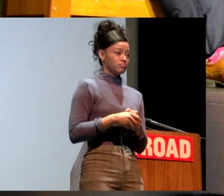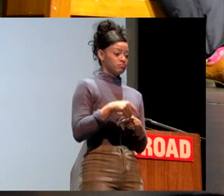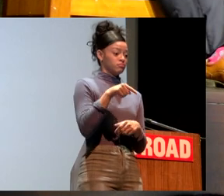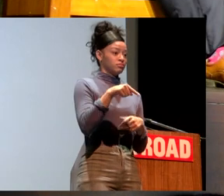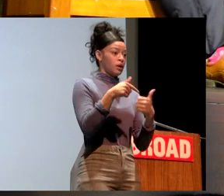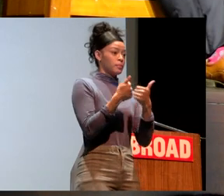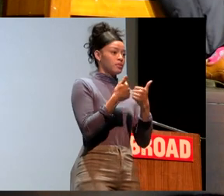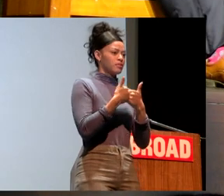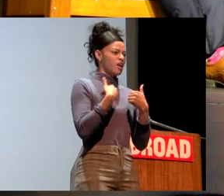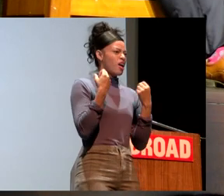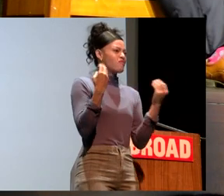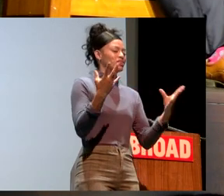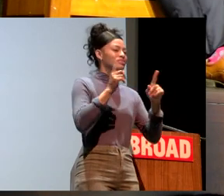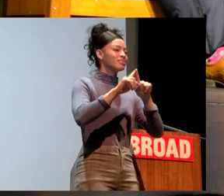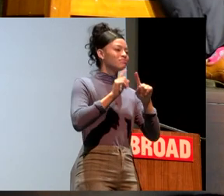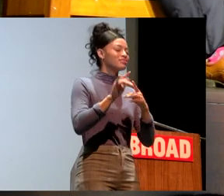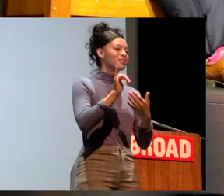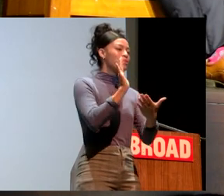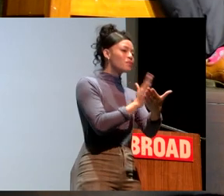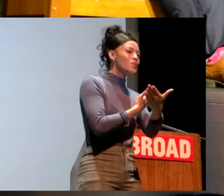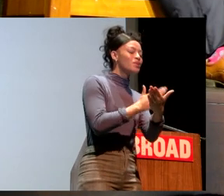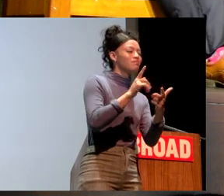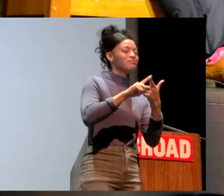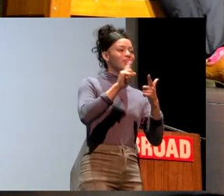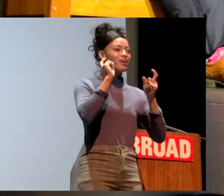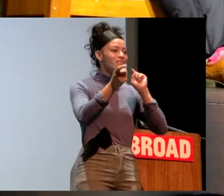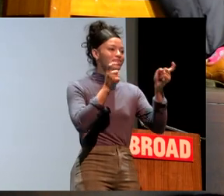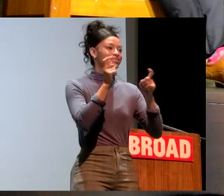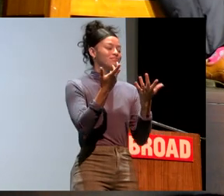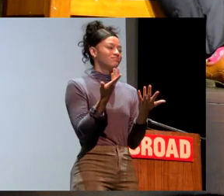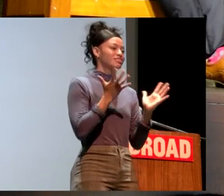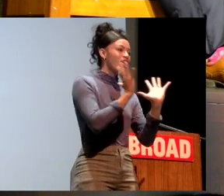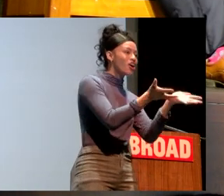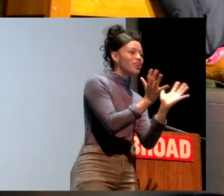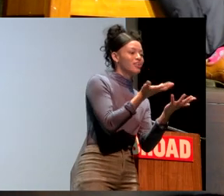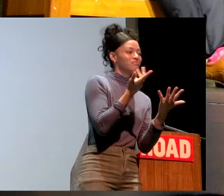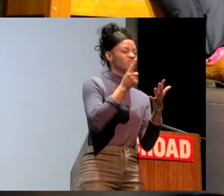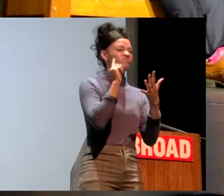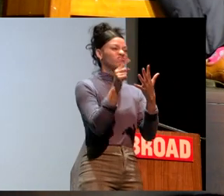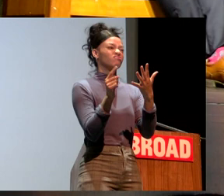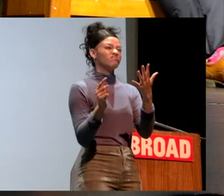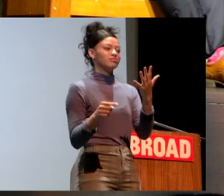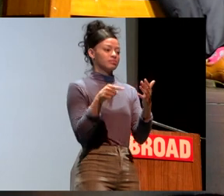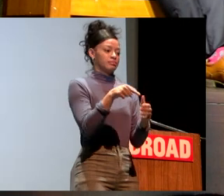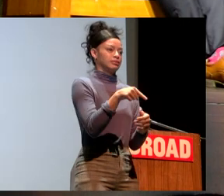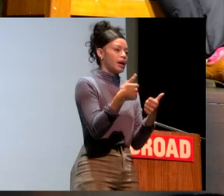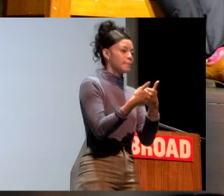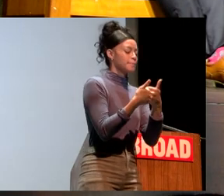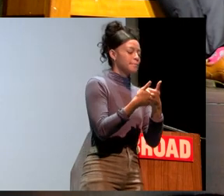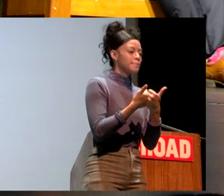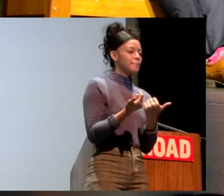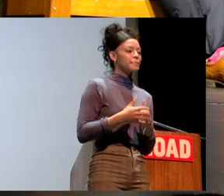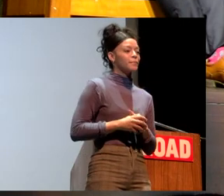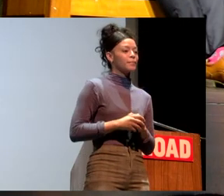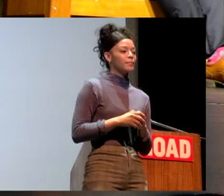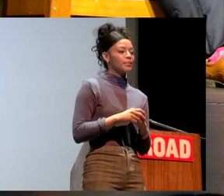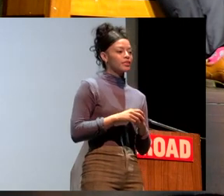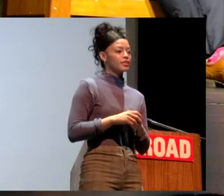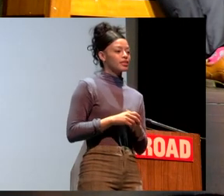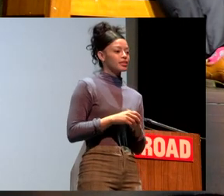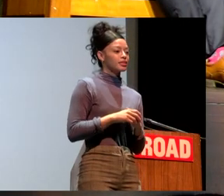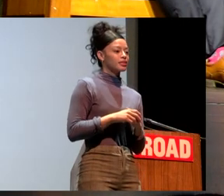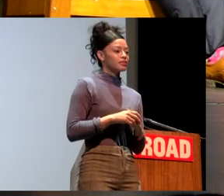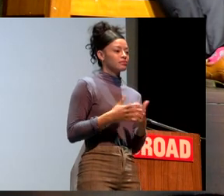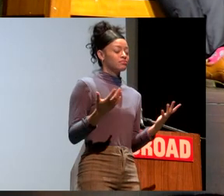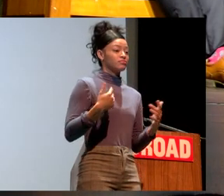well. You can decorate it and you can visit other friends' island. And me had a great time on Animal Crossing during the pandemic, and I'm not the only one. I think